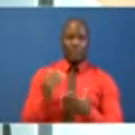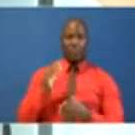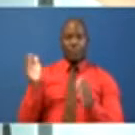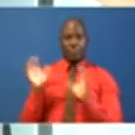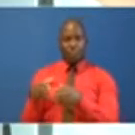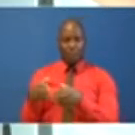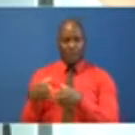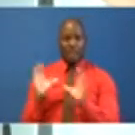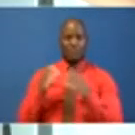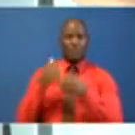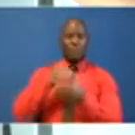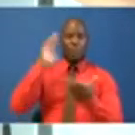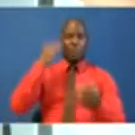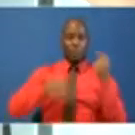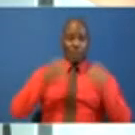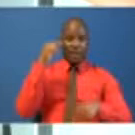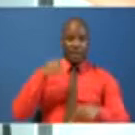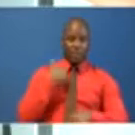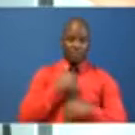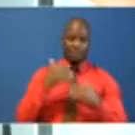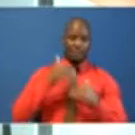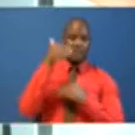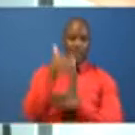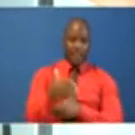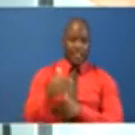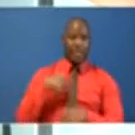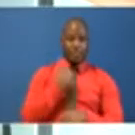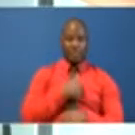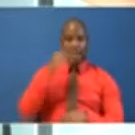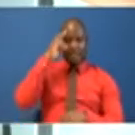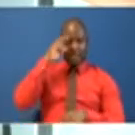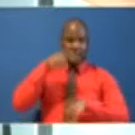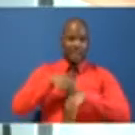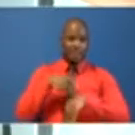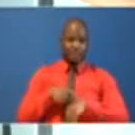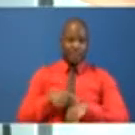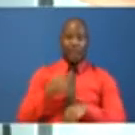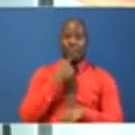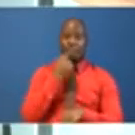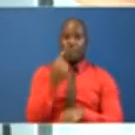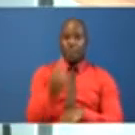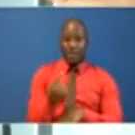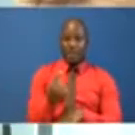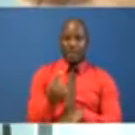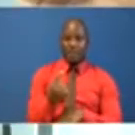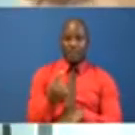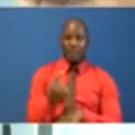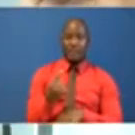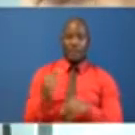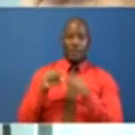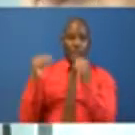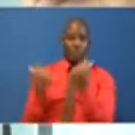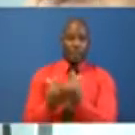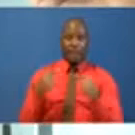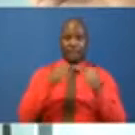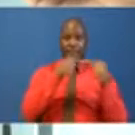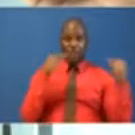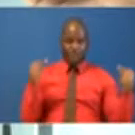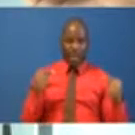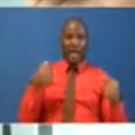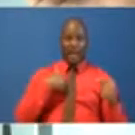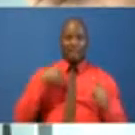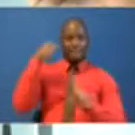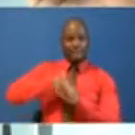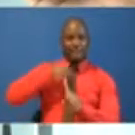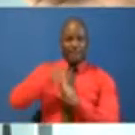party to win the big numbers okay but we are heading there we we remember during the muay uh regime the opposition had